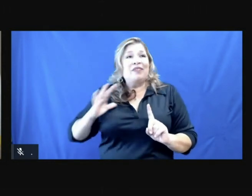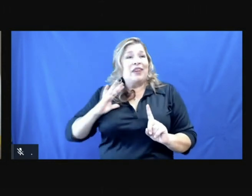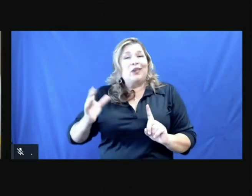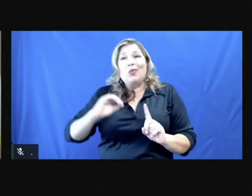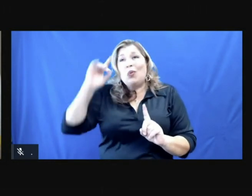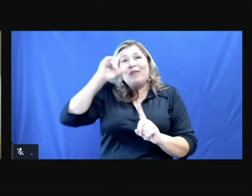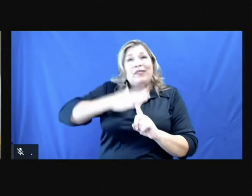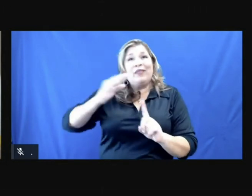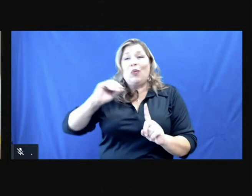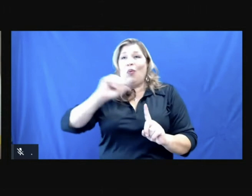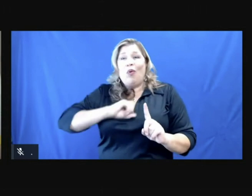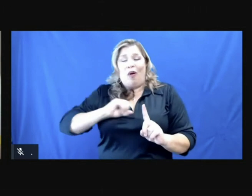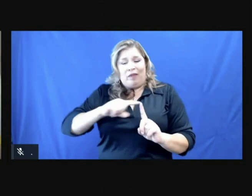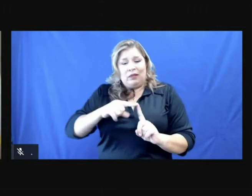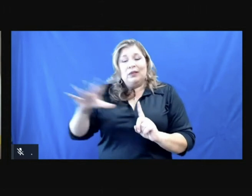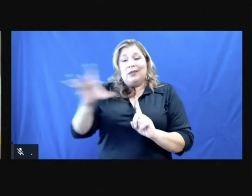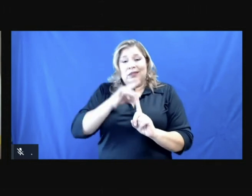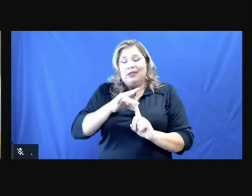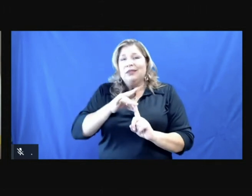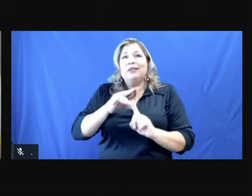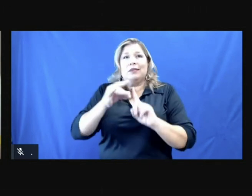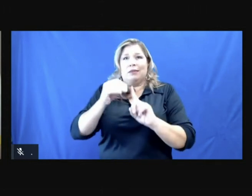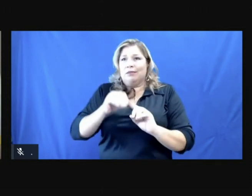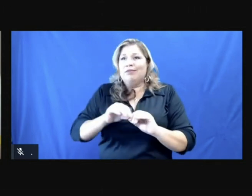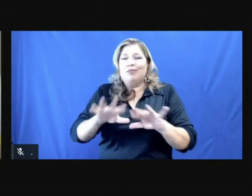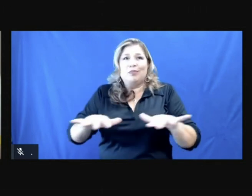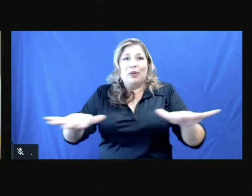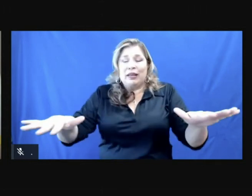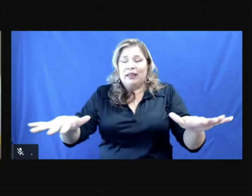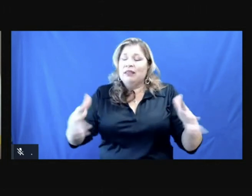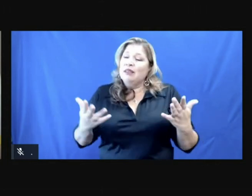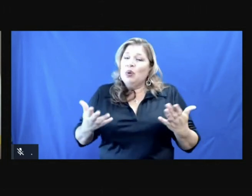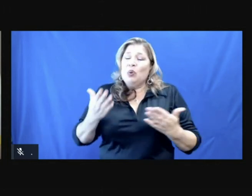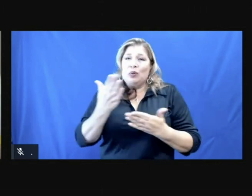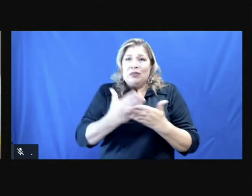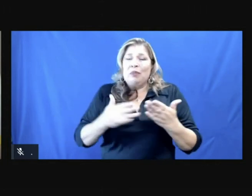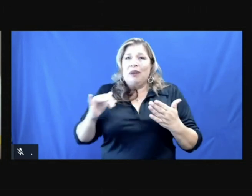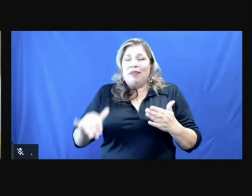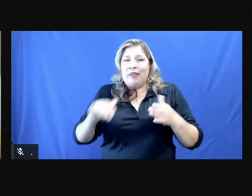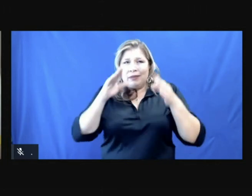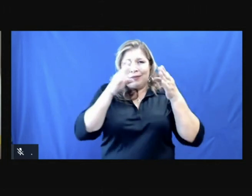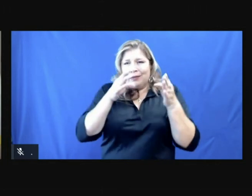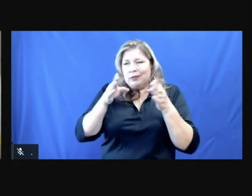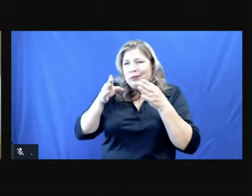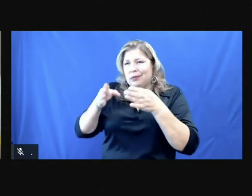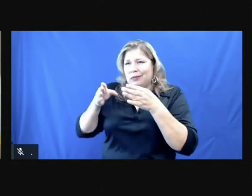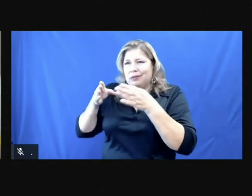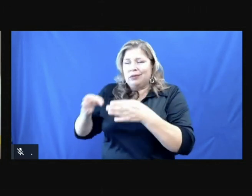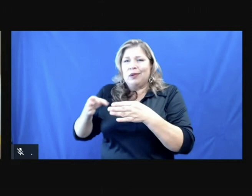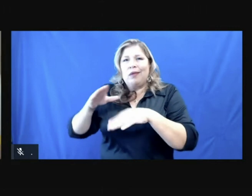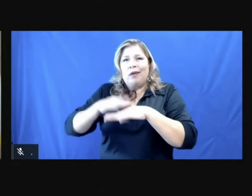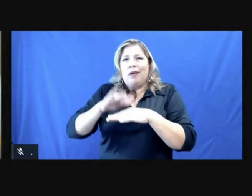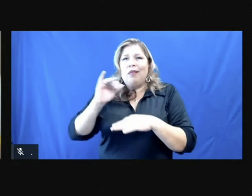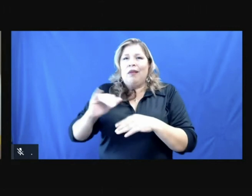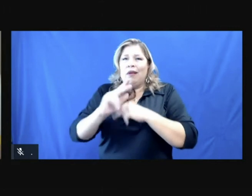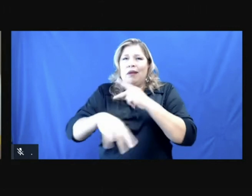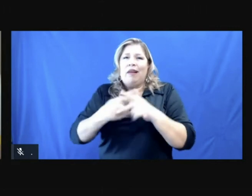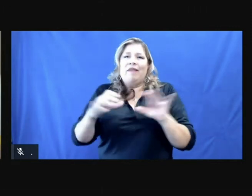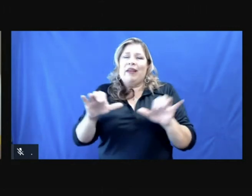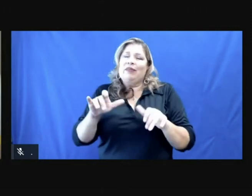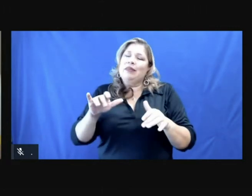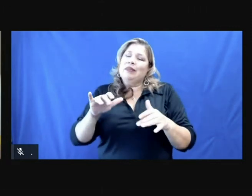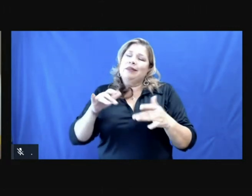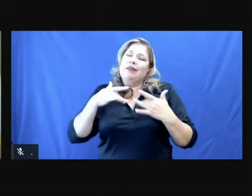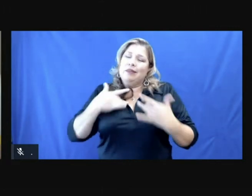are available to us, and being focused and targeted in some of these activities that tend to happen in the